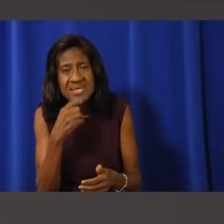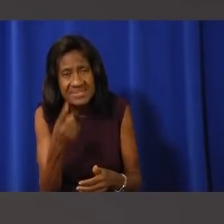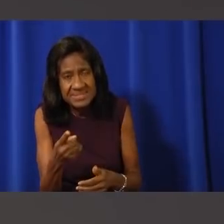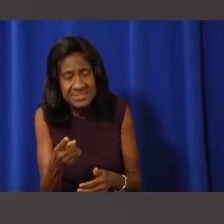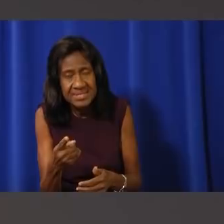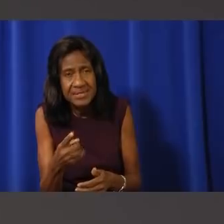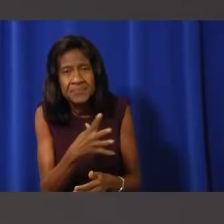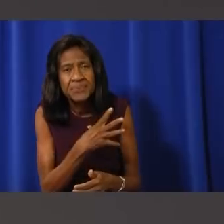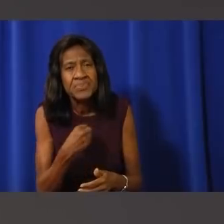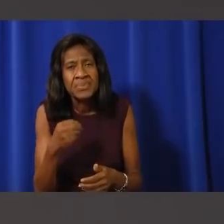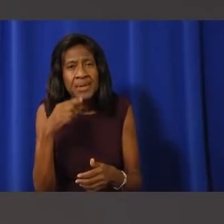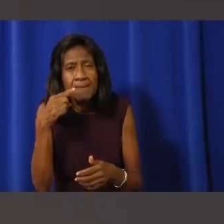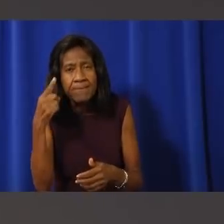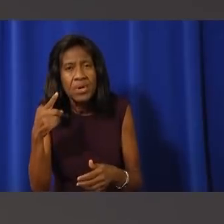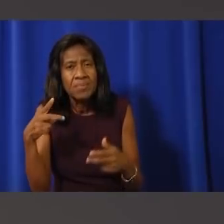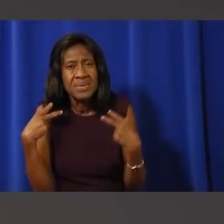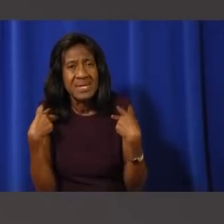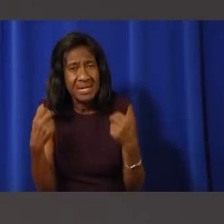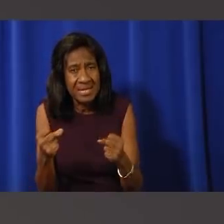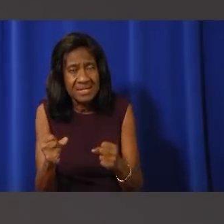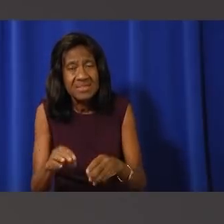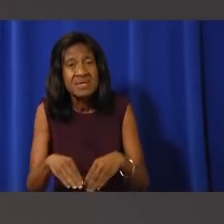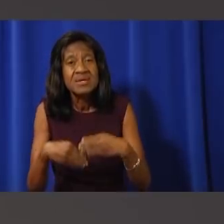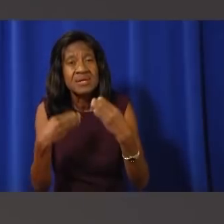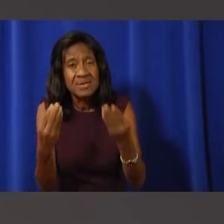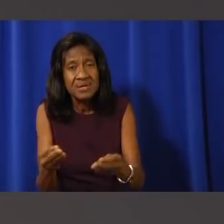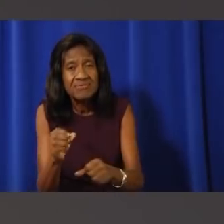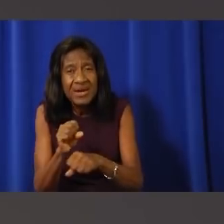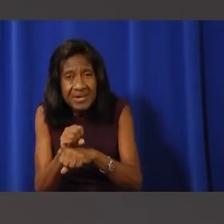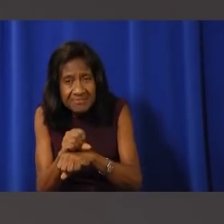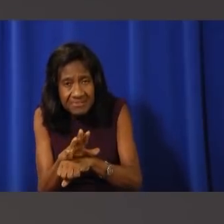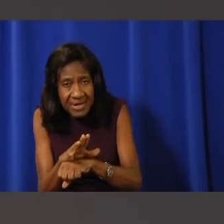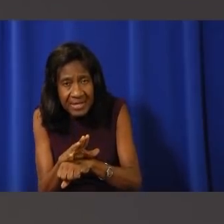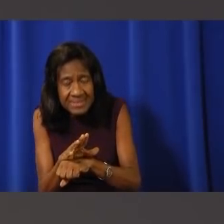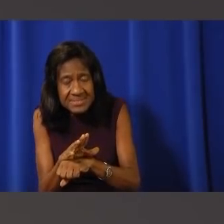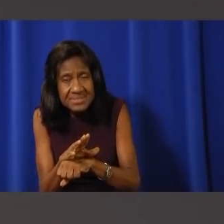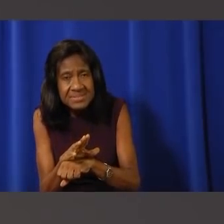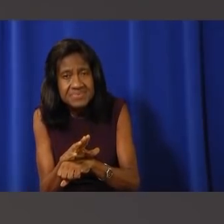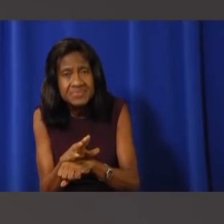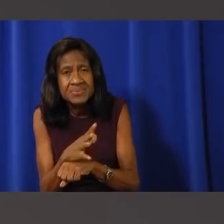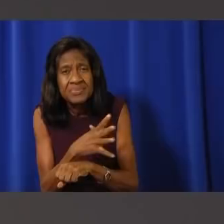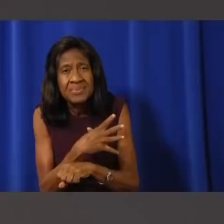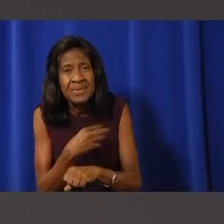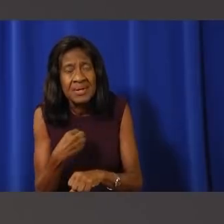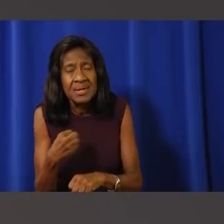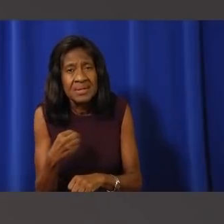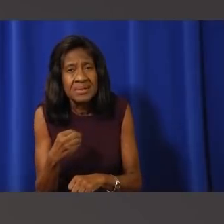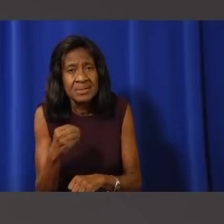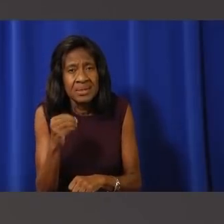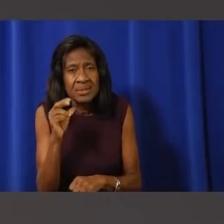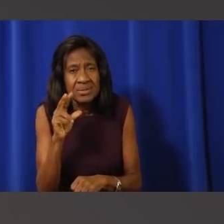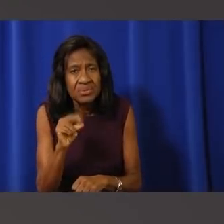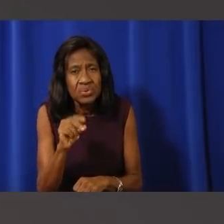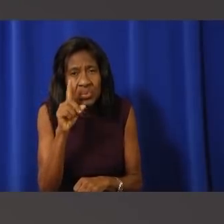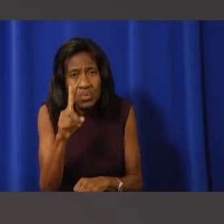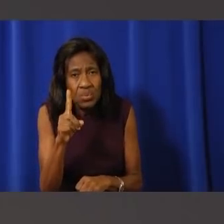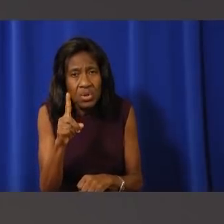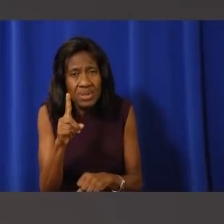that advice and have given that advice directly to the people who need to do it, and nobody else needs to